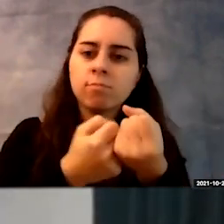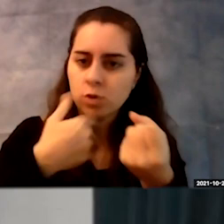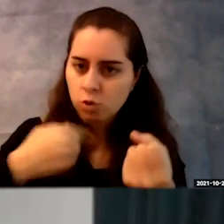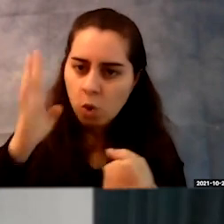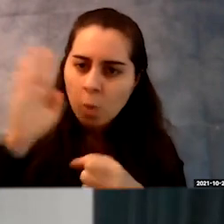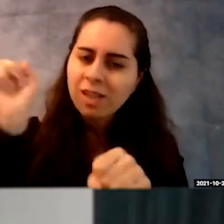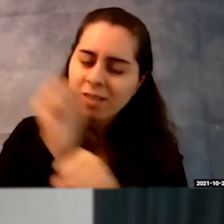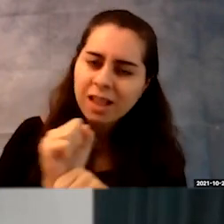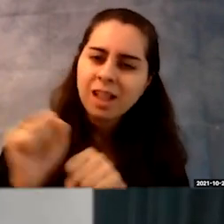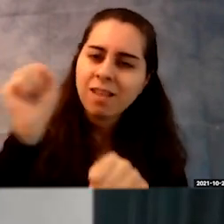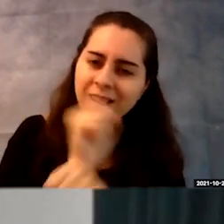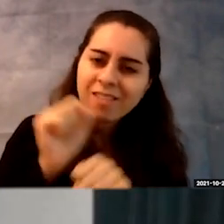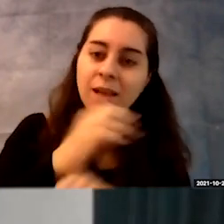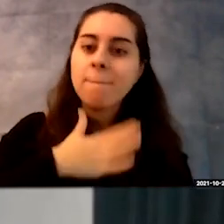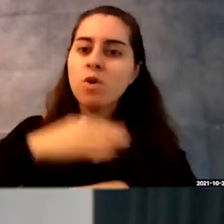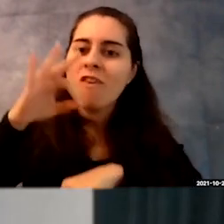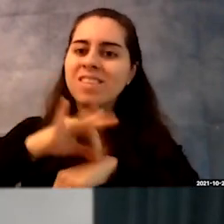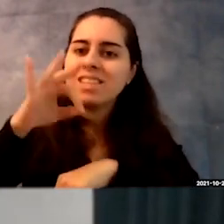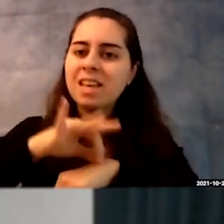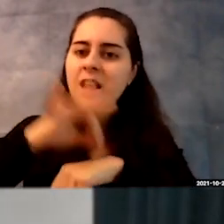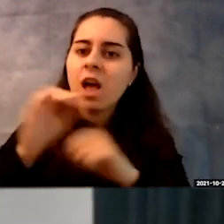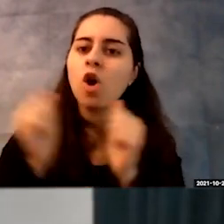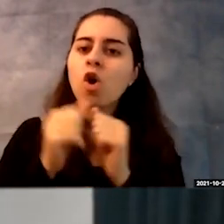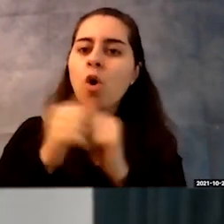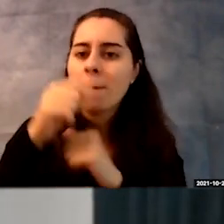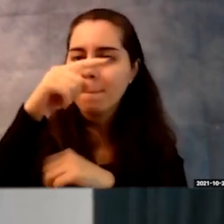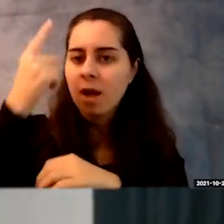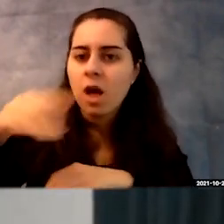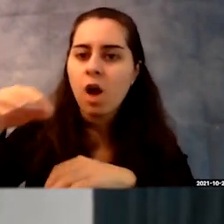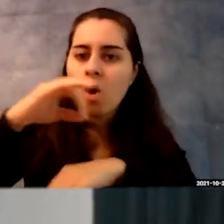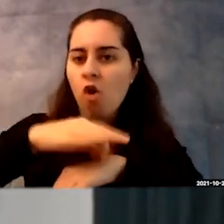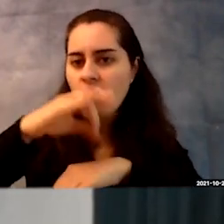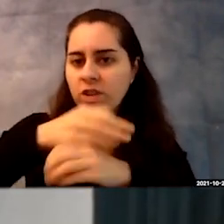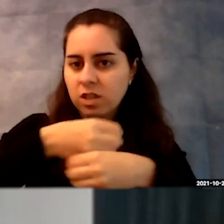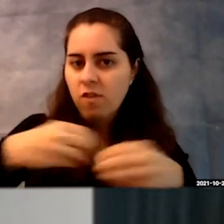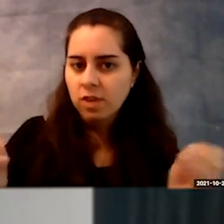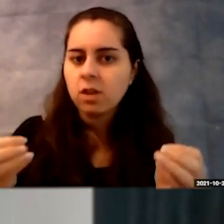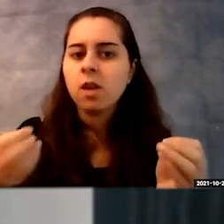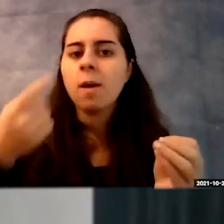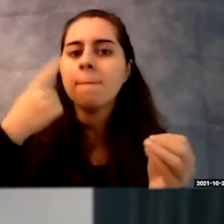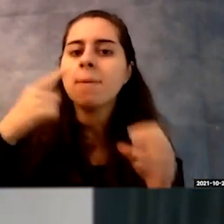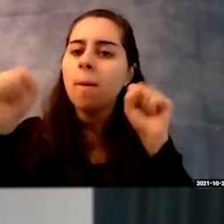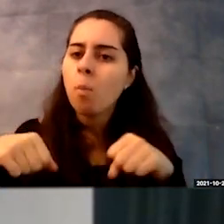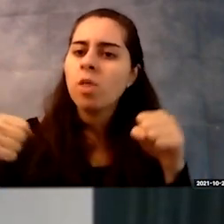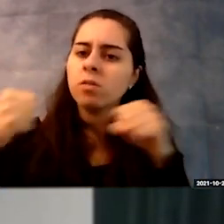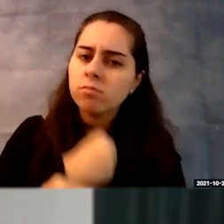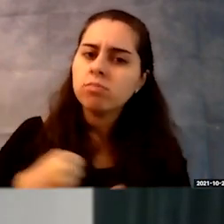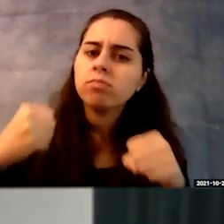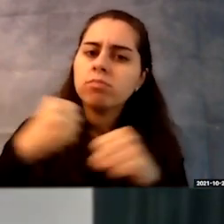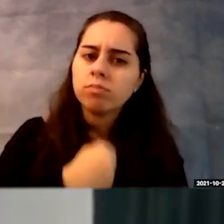Caucus to make sure the support for my bill continues to grow in their caucus. And to quote Lou